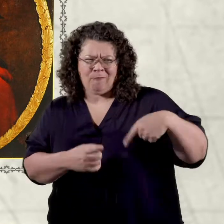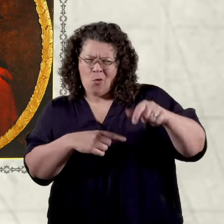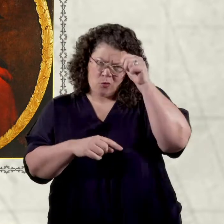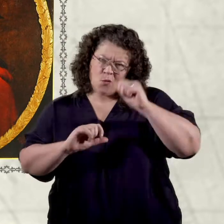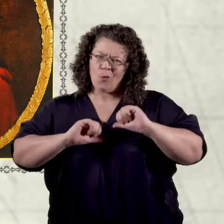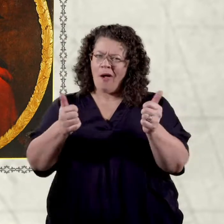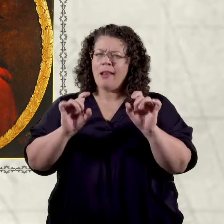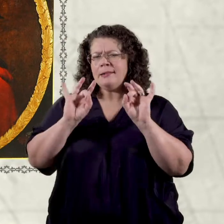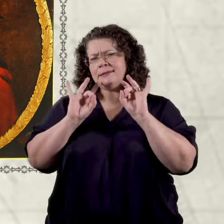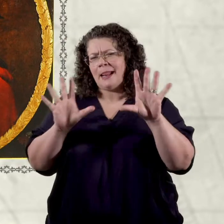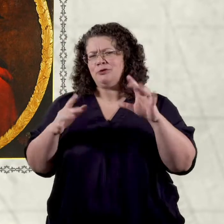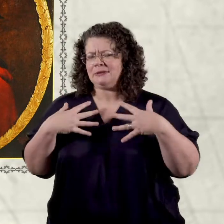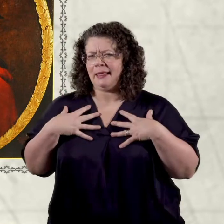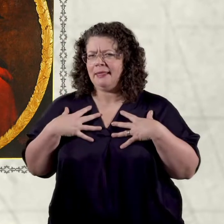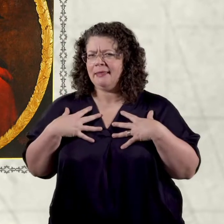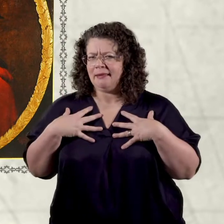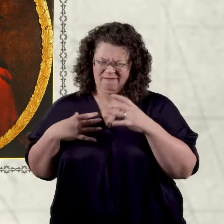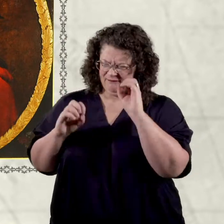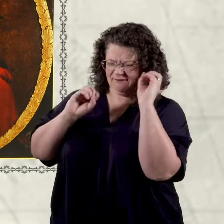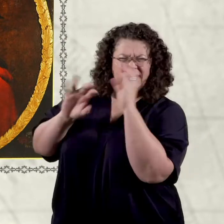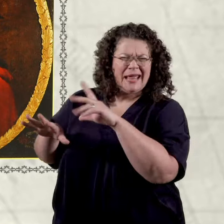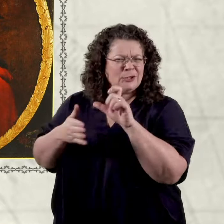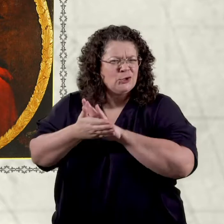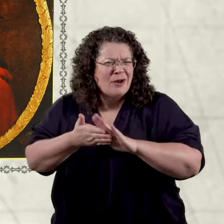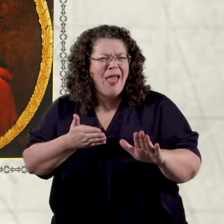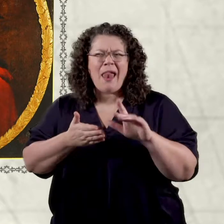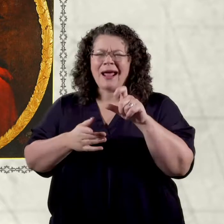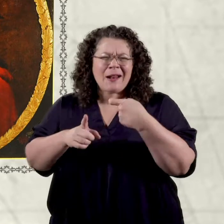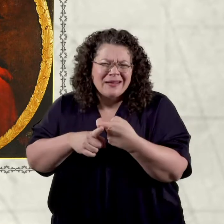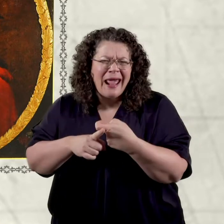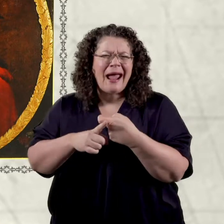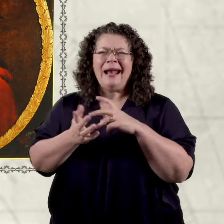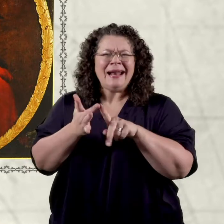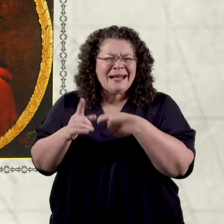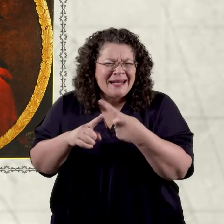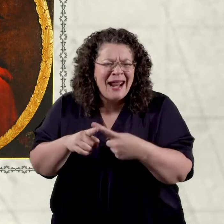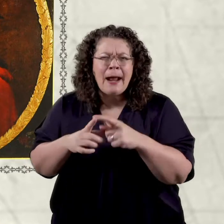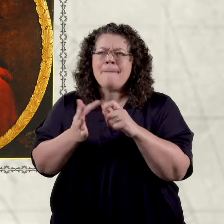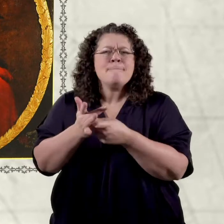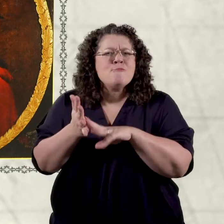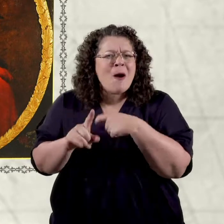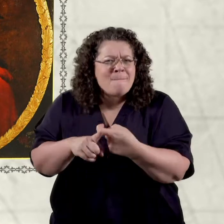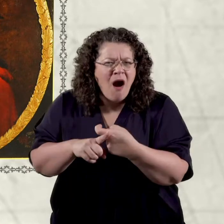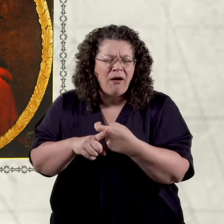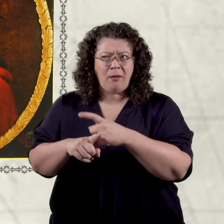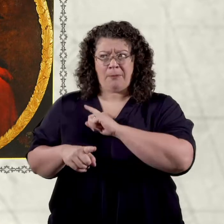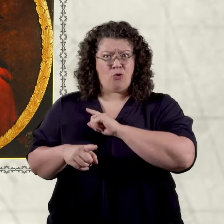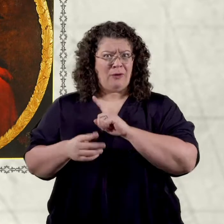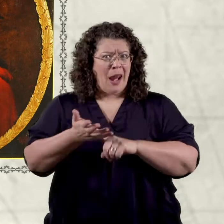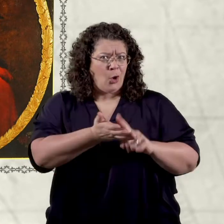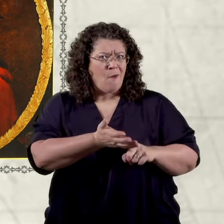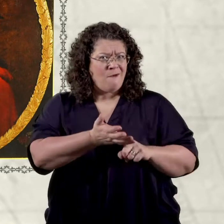the celeb where I live, you know. Forget Chanel, Calvin Klein, Nike and Primani,